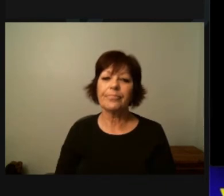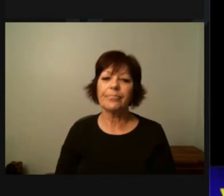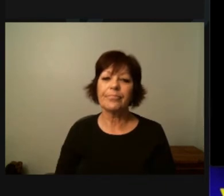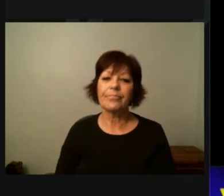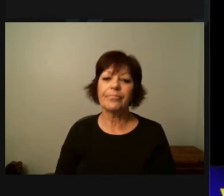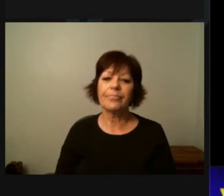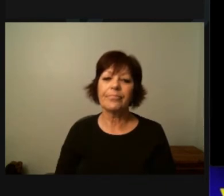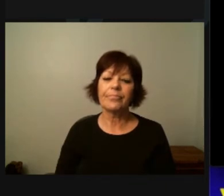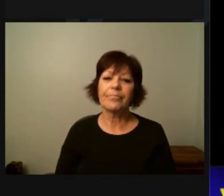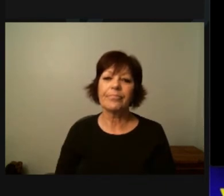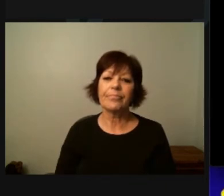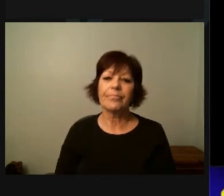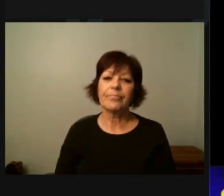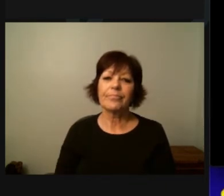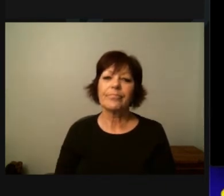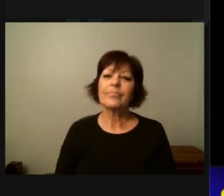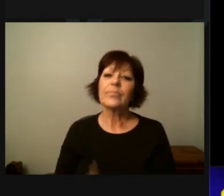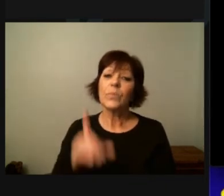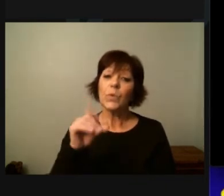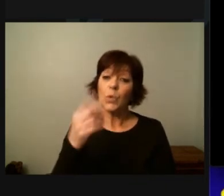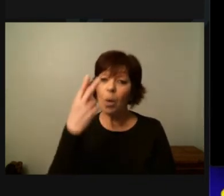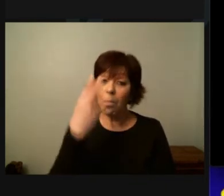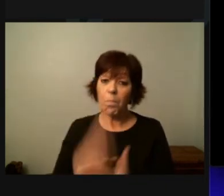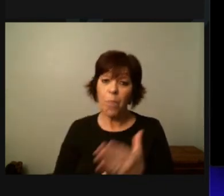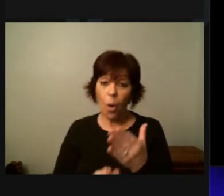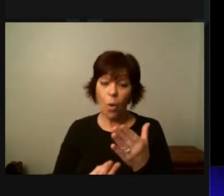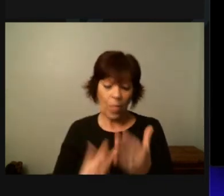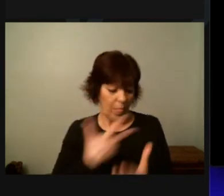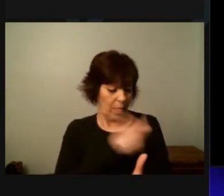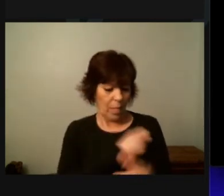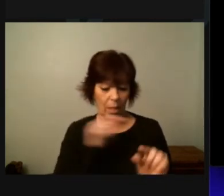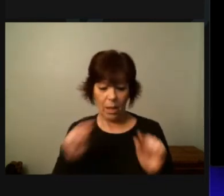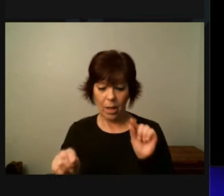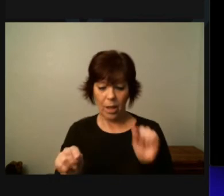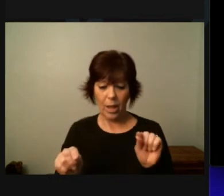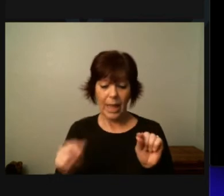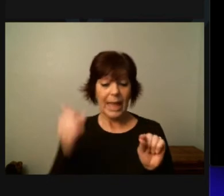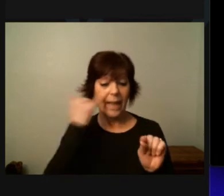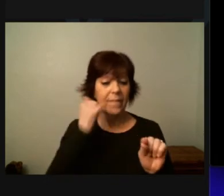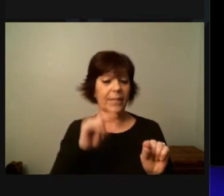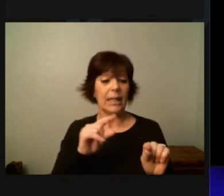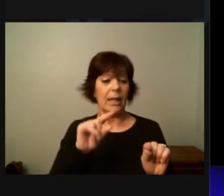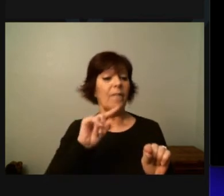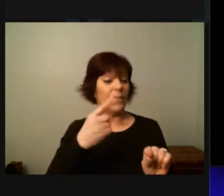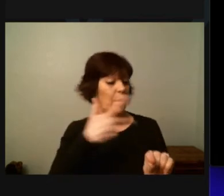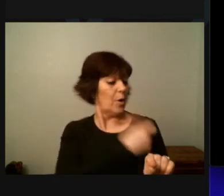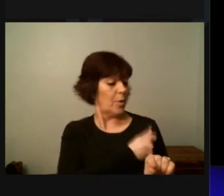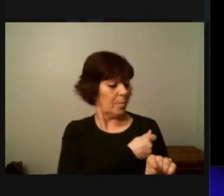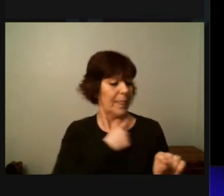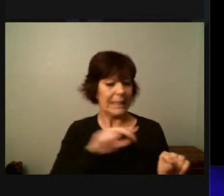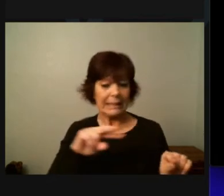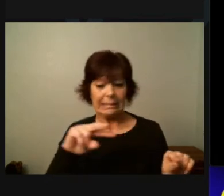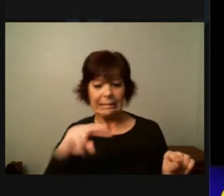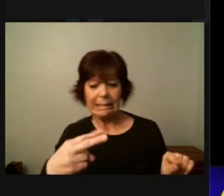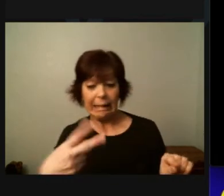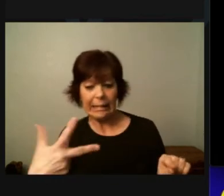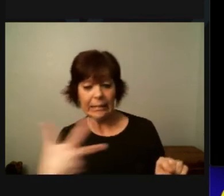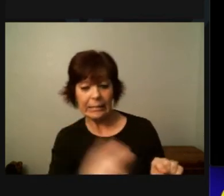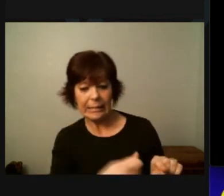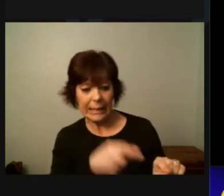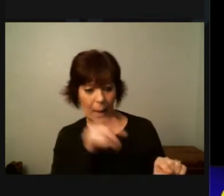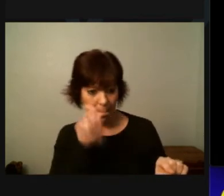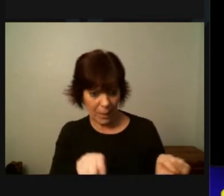The next question, do both doses of the vaccine need to be from the same manufacturer? The answer to that is